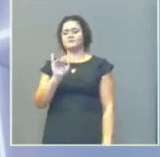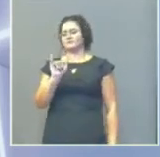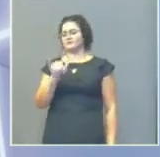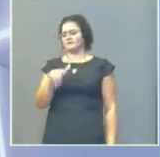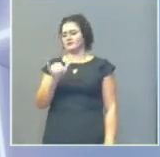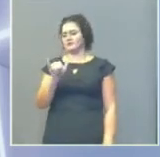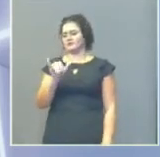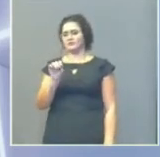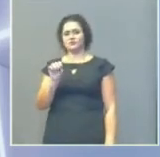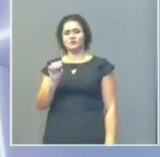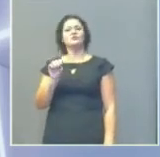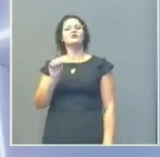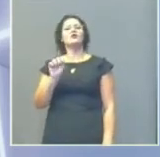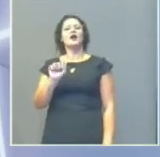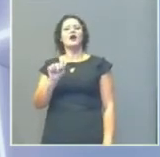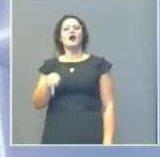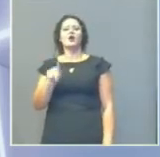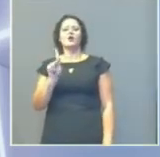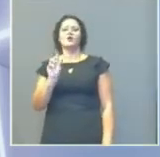Akomolafe.